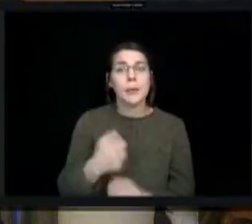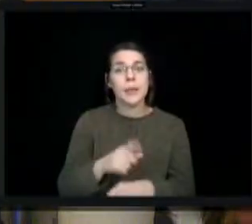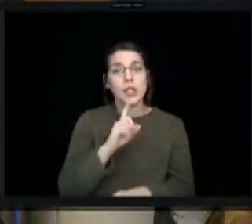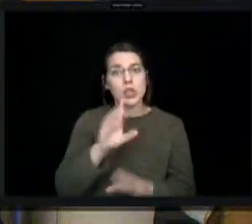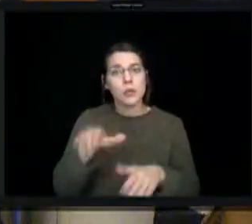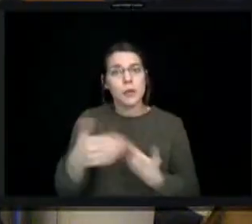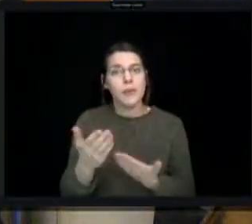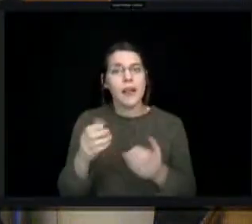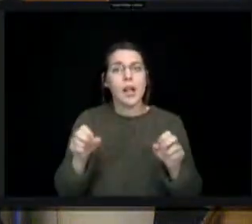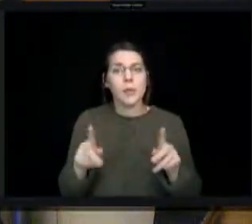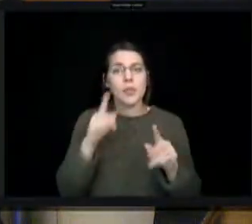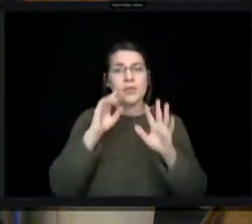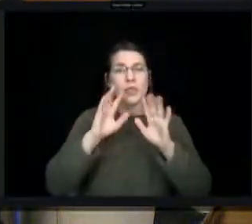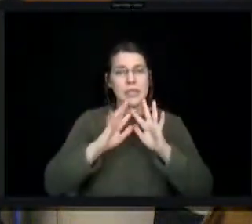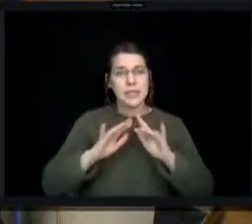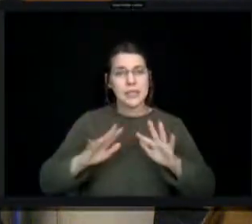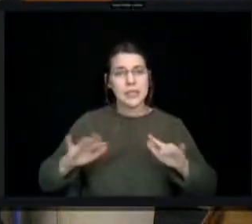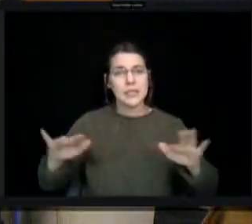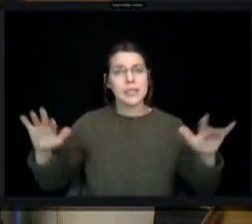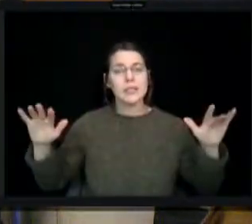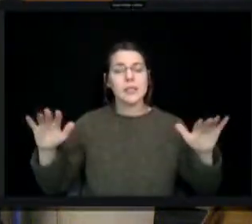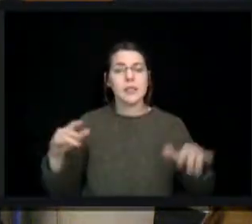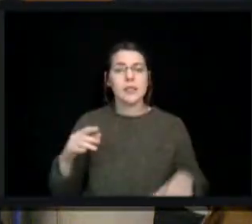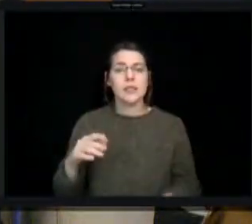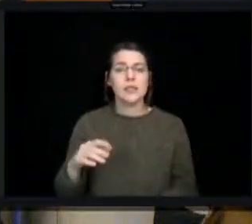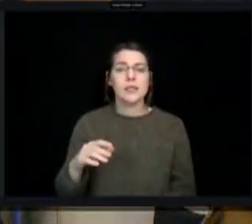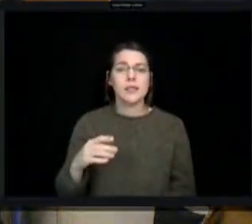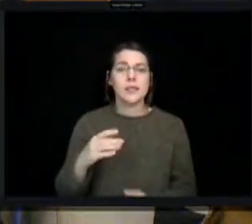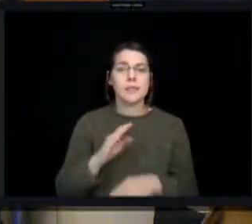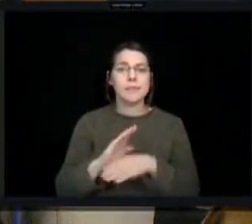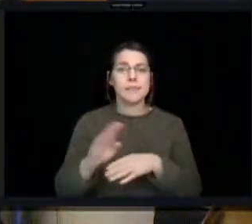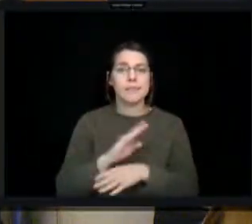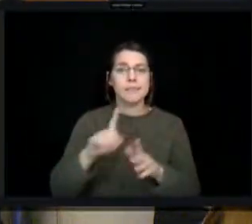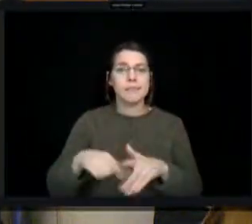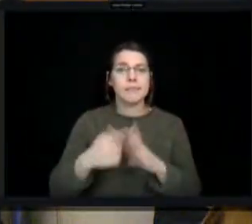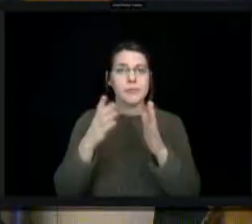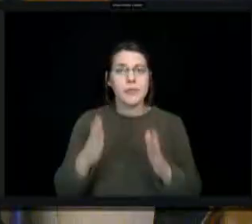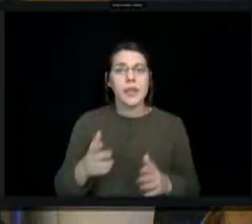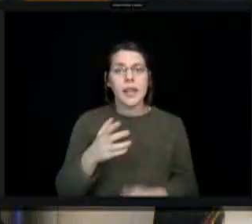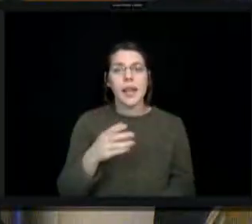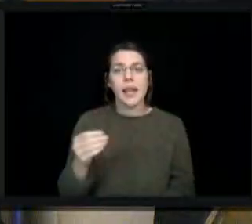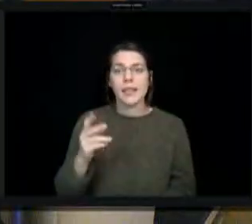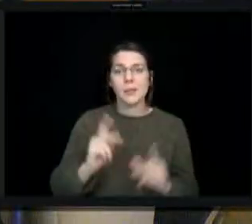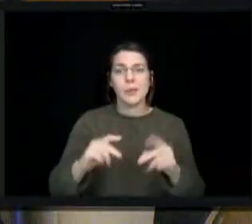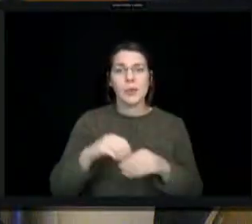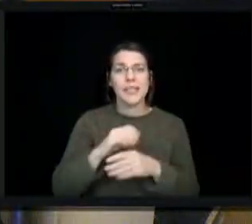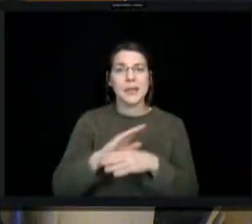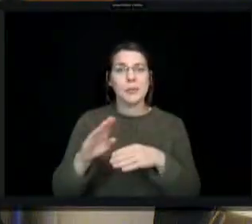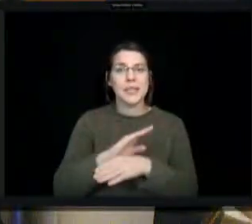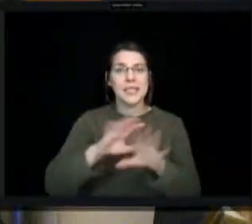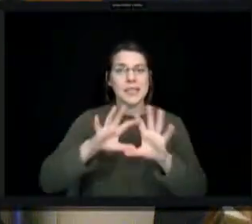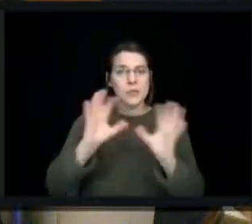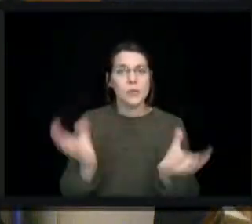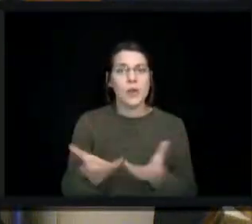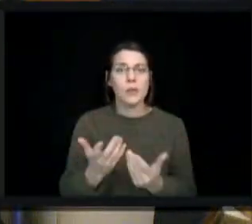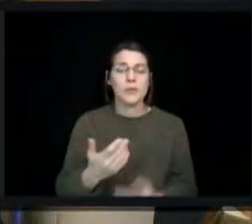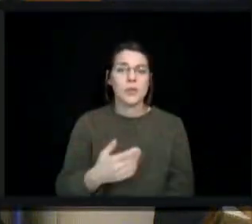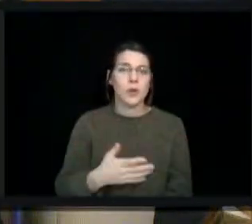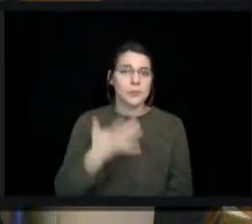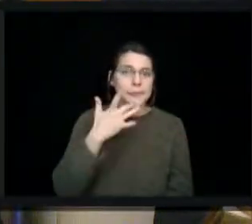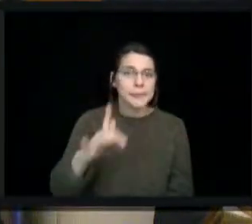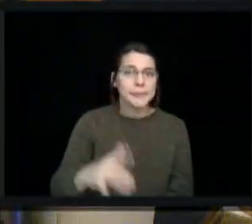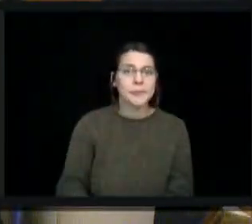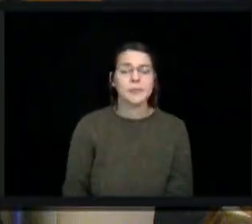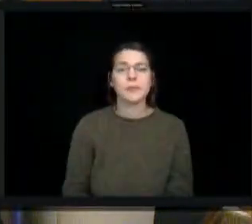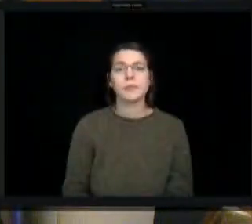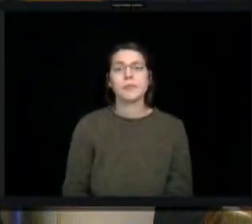for a diverse range of entrepreneurs and folks in the business realm. And again, wish you the best. Thank you. Yep. Thank you, Council. That